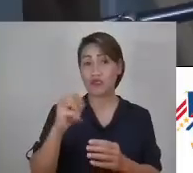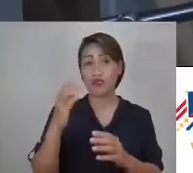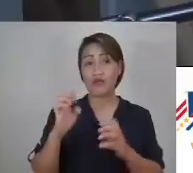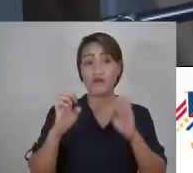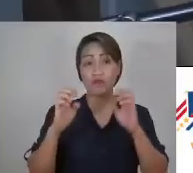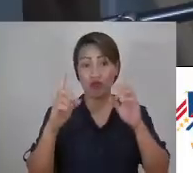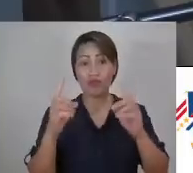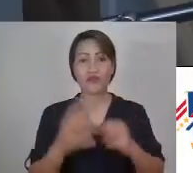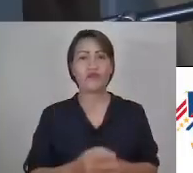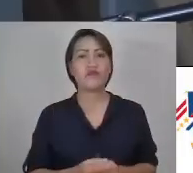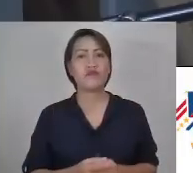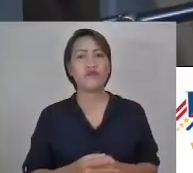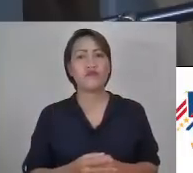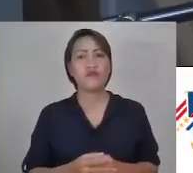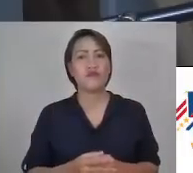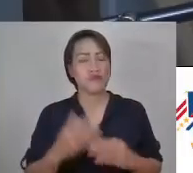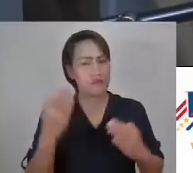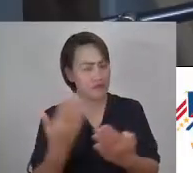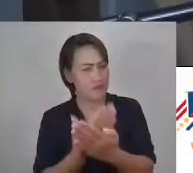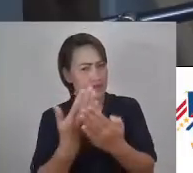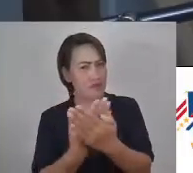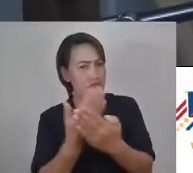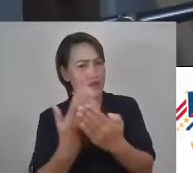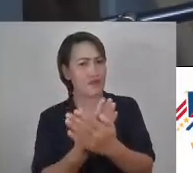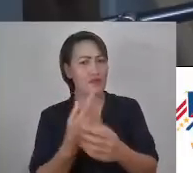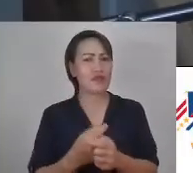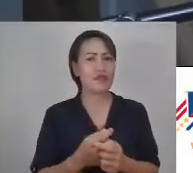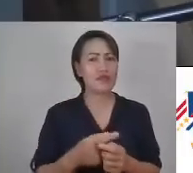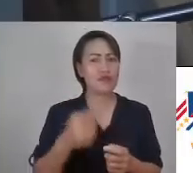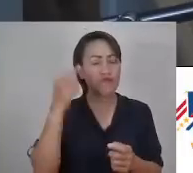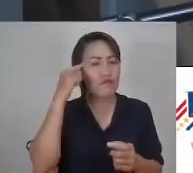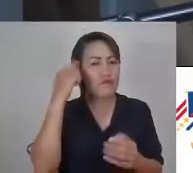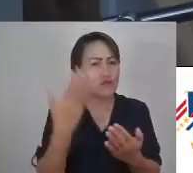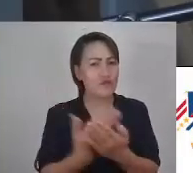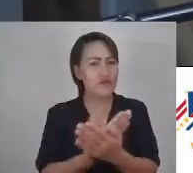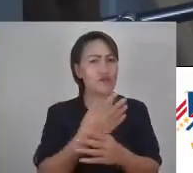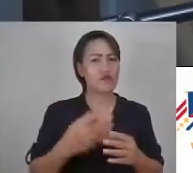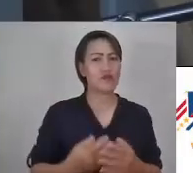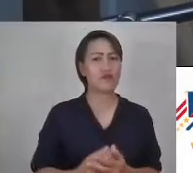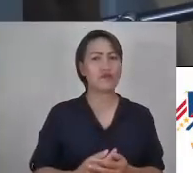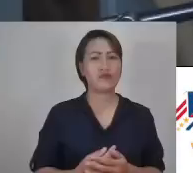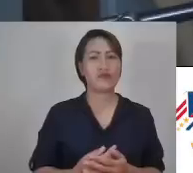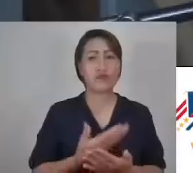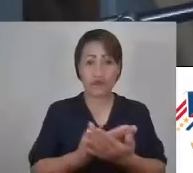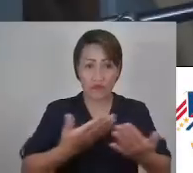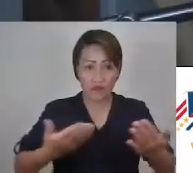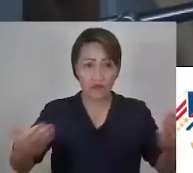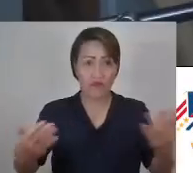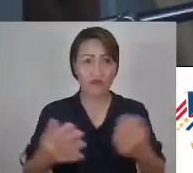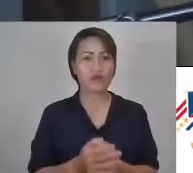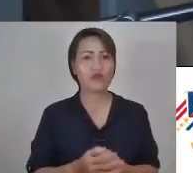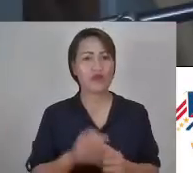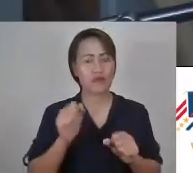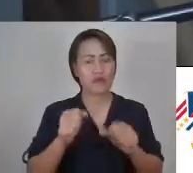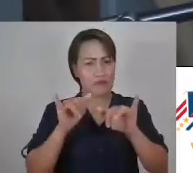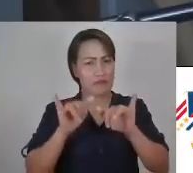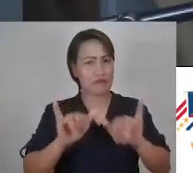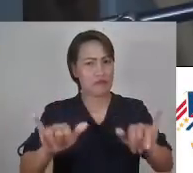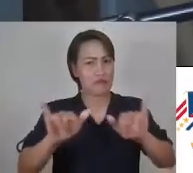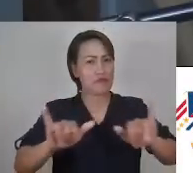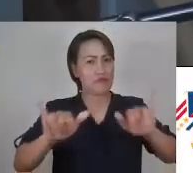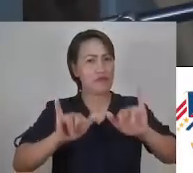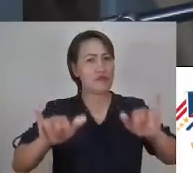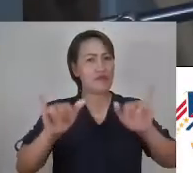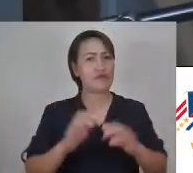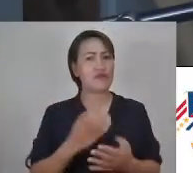Innovation leads to new products and processes that sustain our economy. This innovation